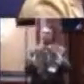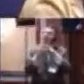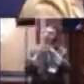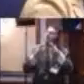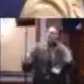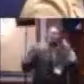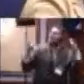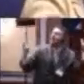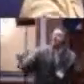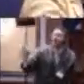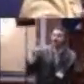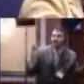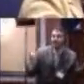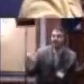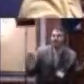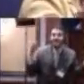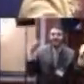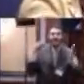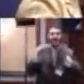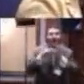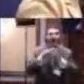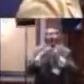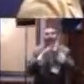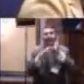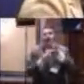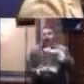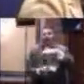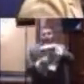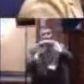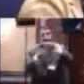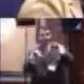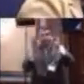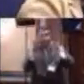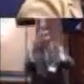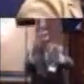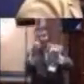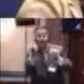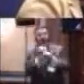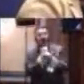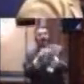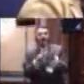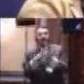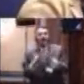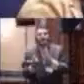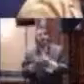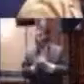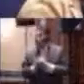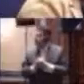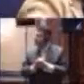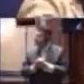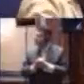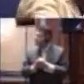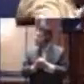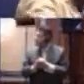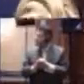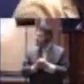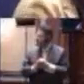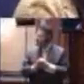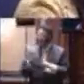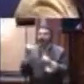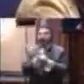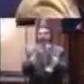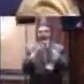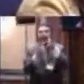Constitutional Committee worked out criteria on what should be included in the Constitution. Again,